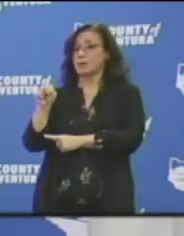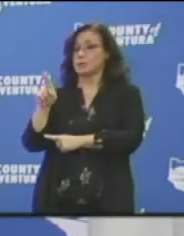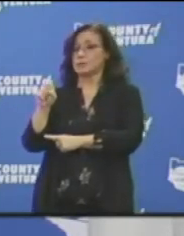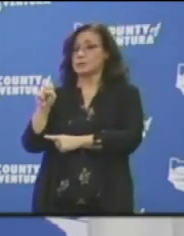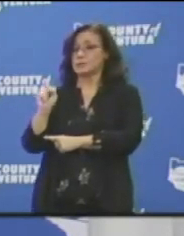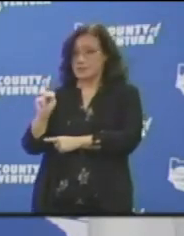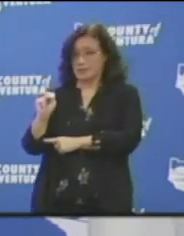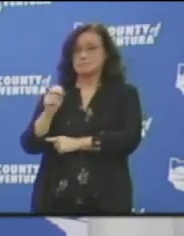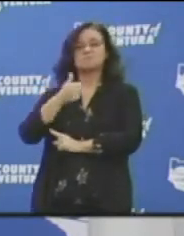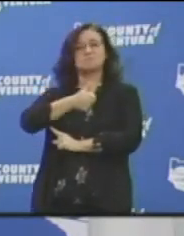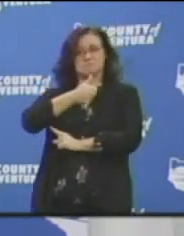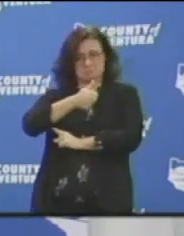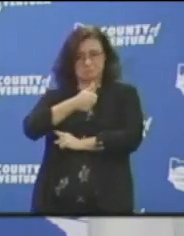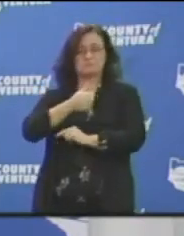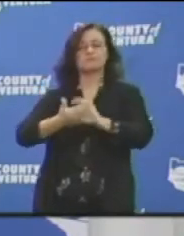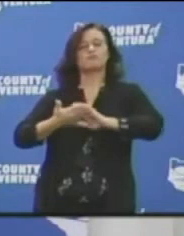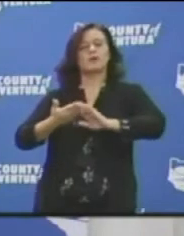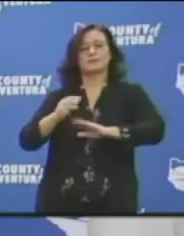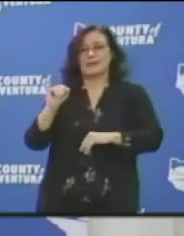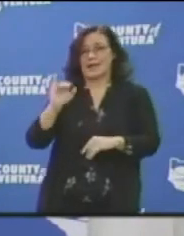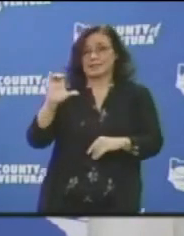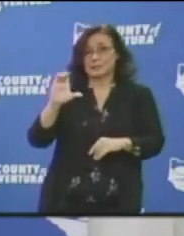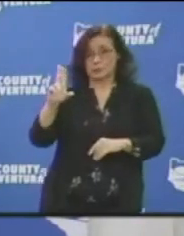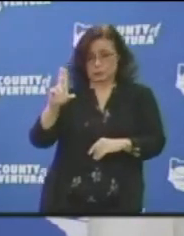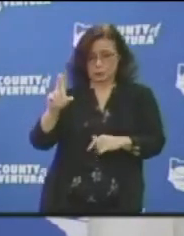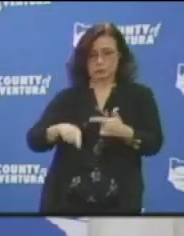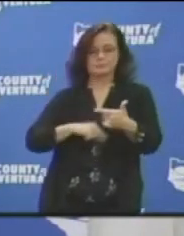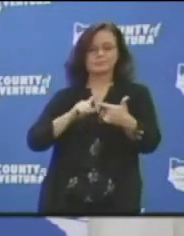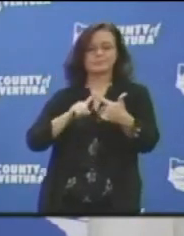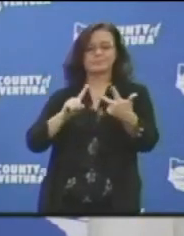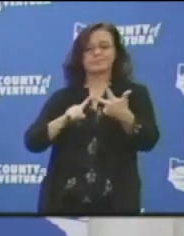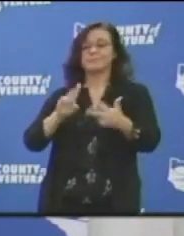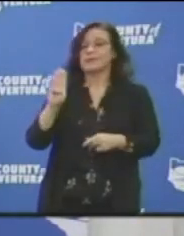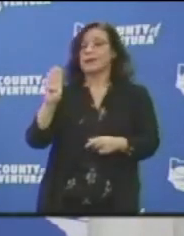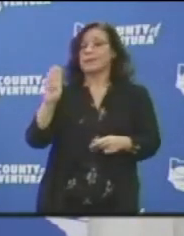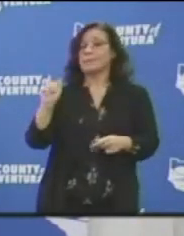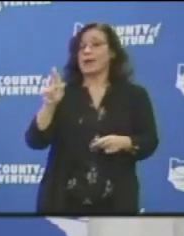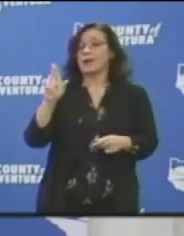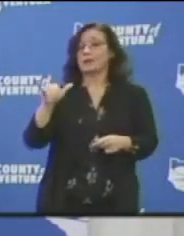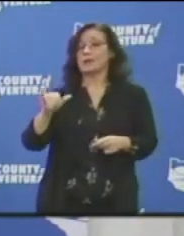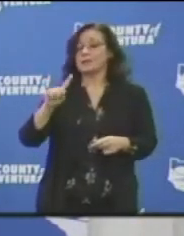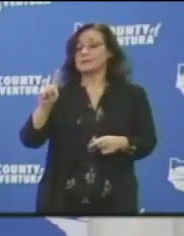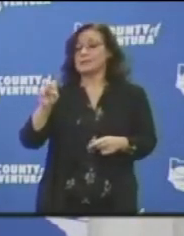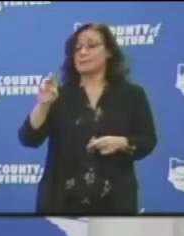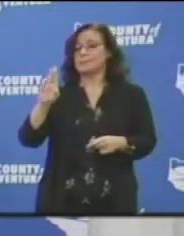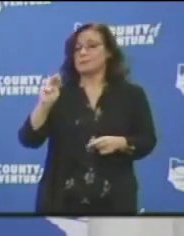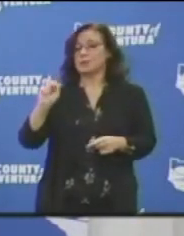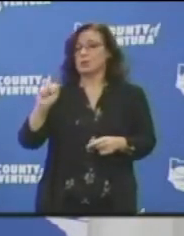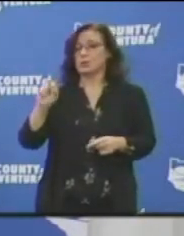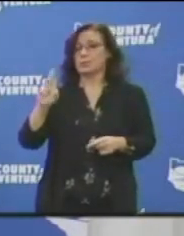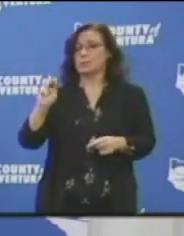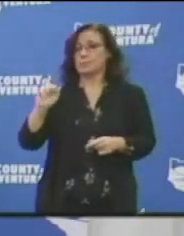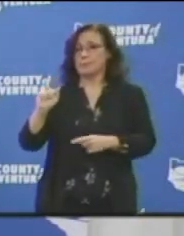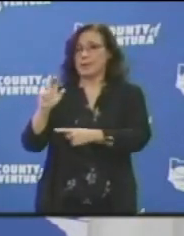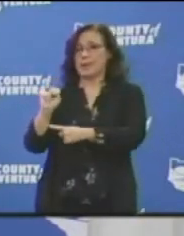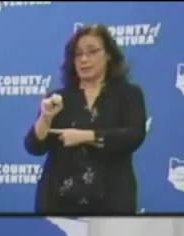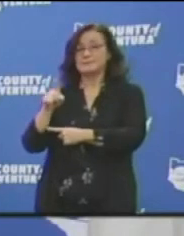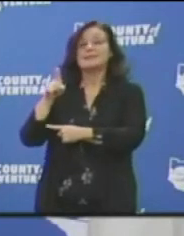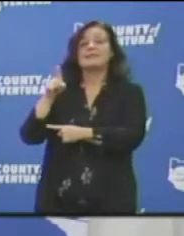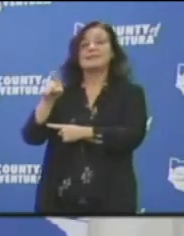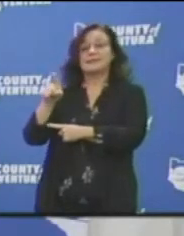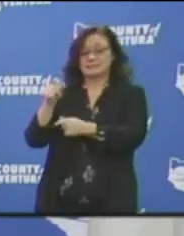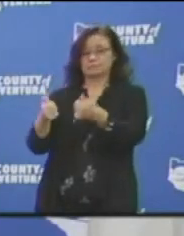our ICUs, and Barry Zimmerman, our Deputy Director of our Healthcare